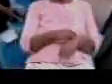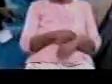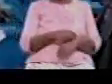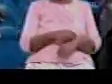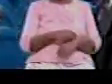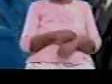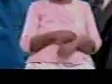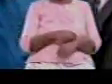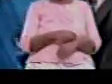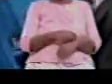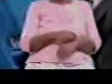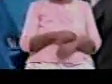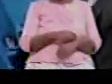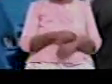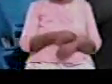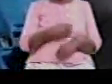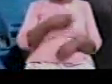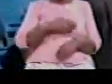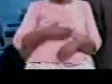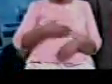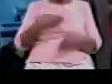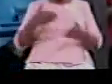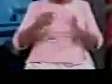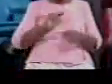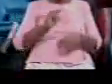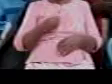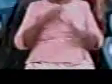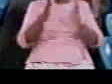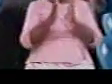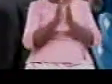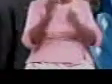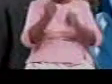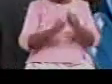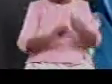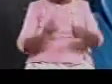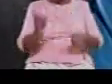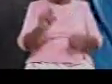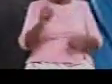Oh God, my set time of visitation.